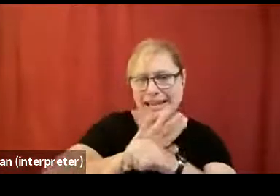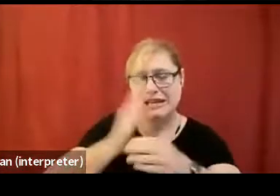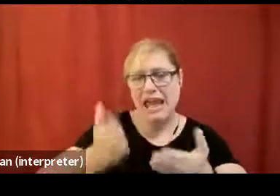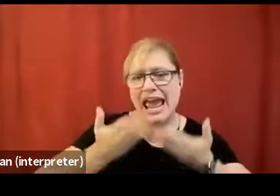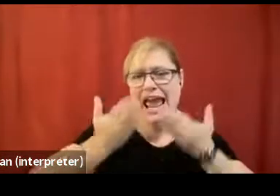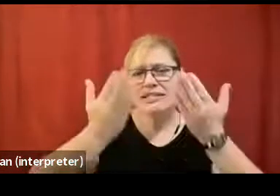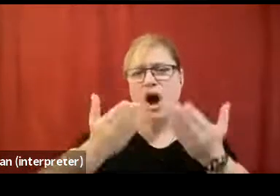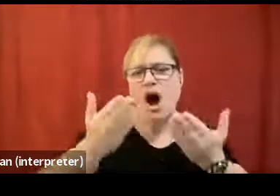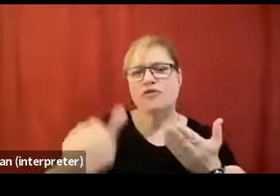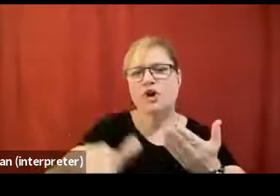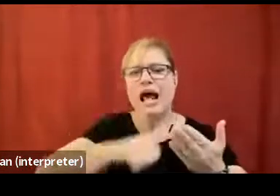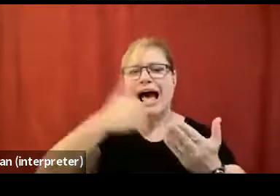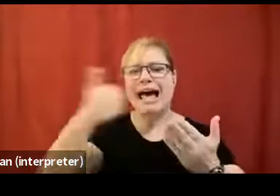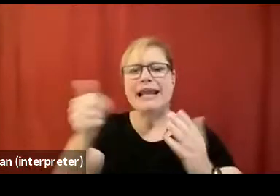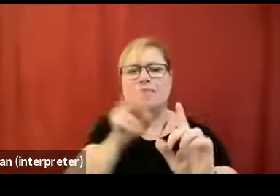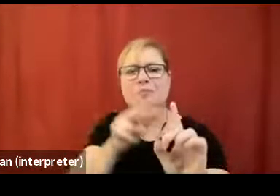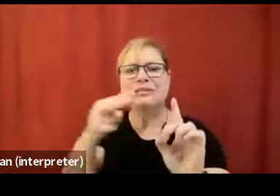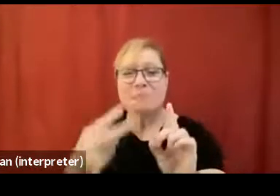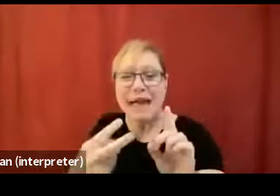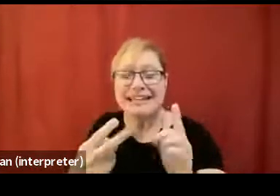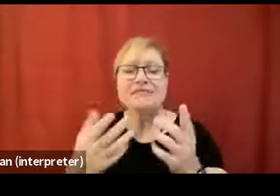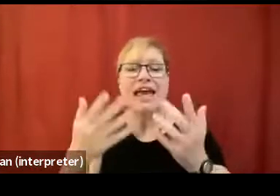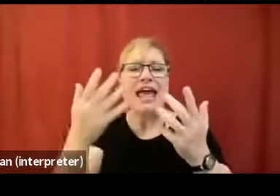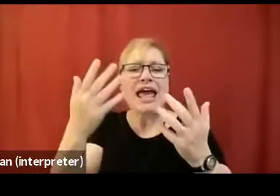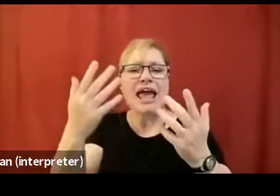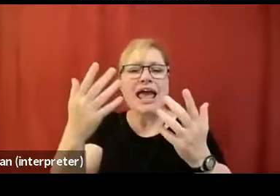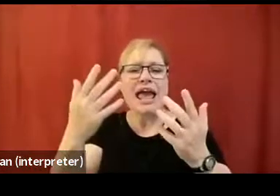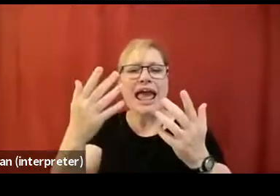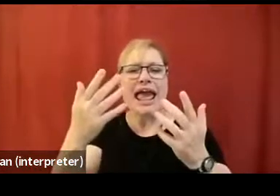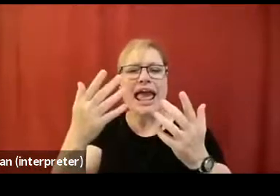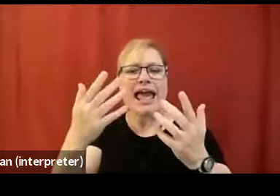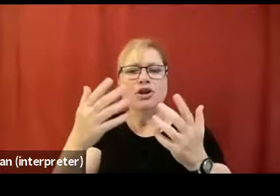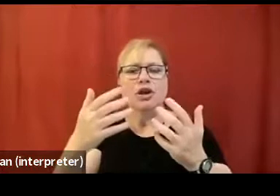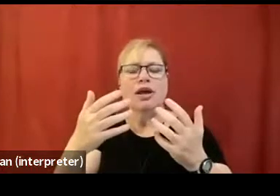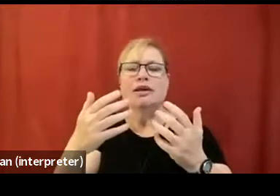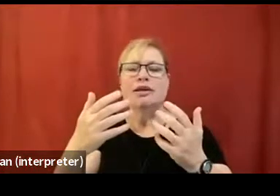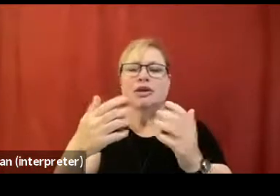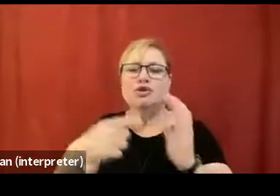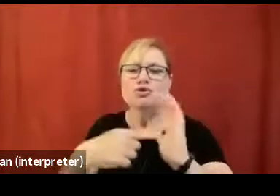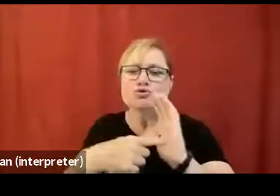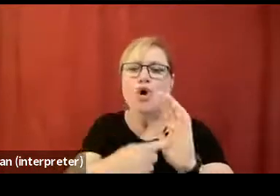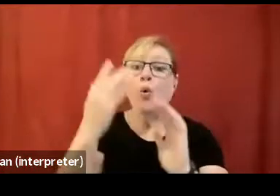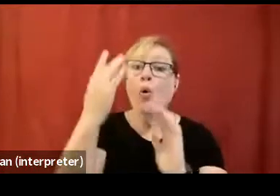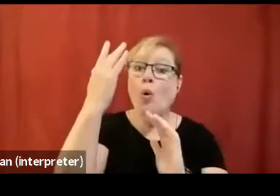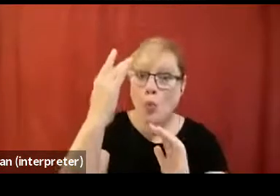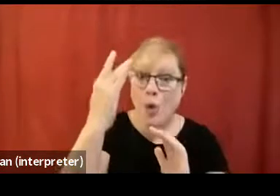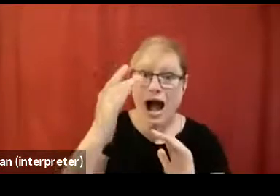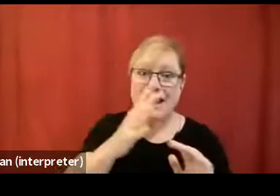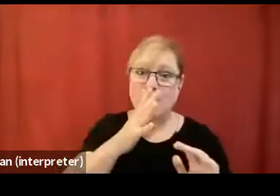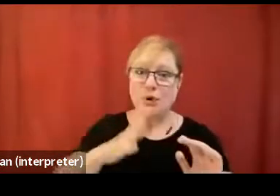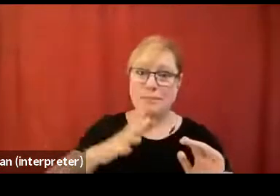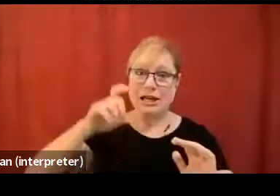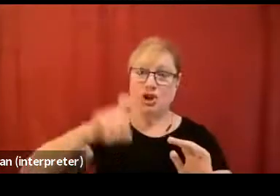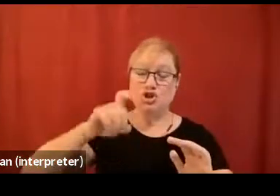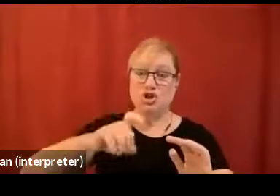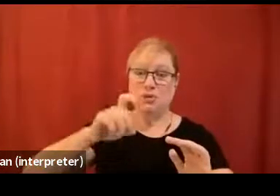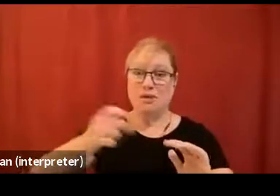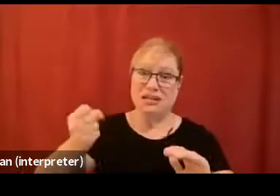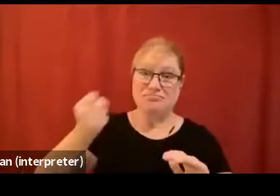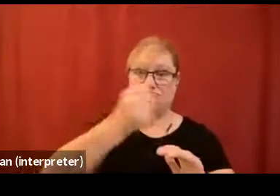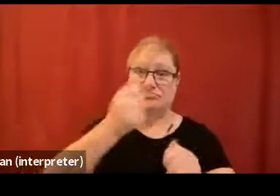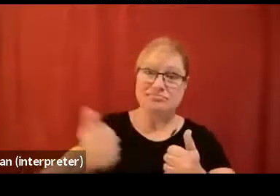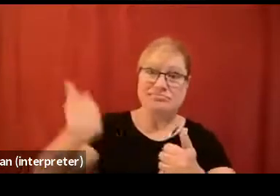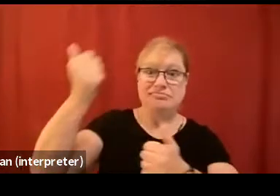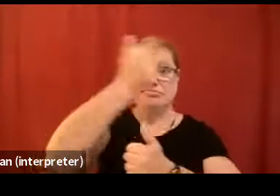argument towards why women need to be in leadership positions, and why we need women in